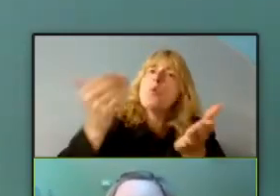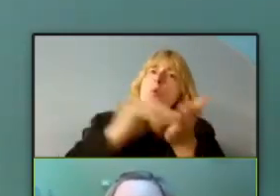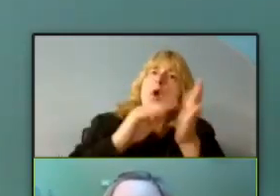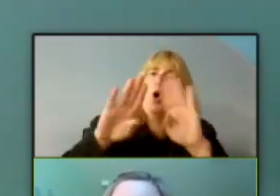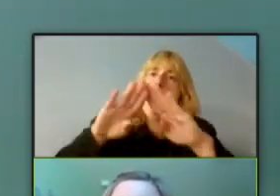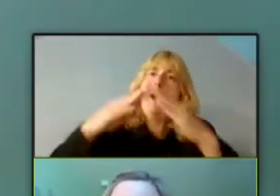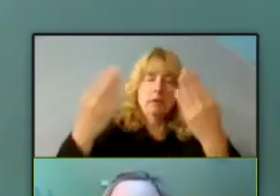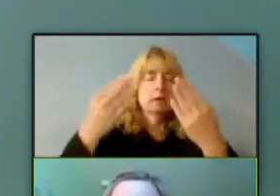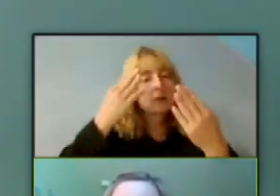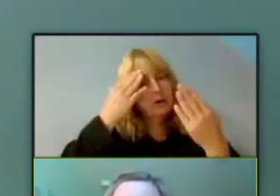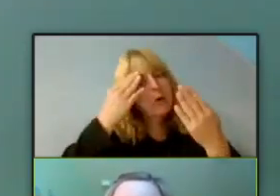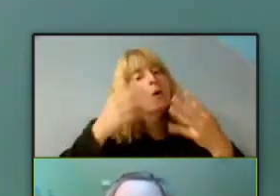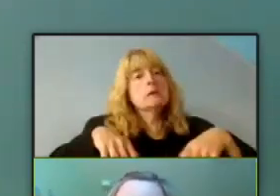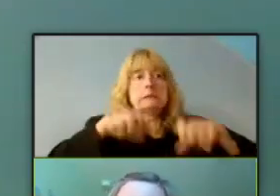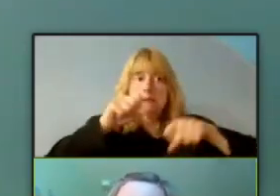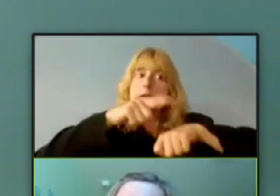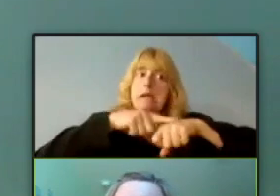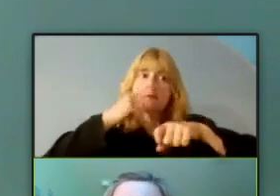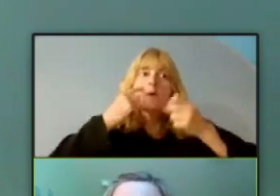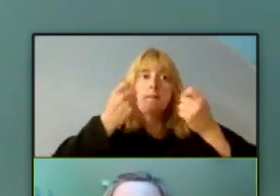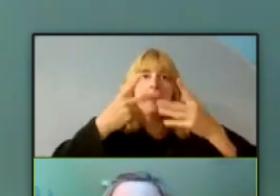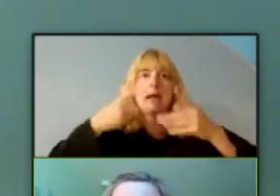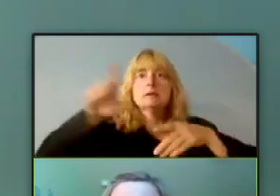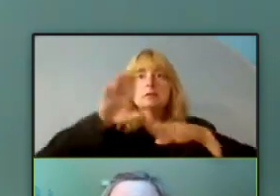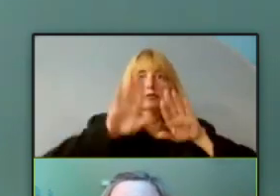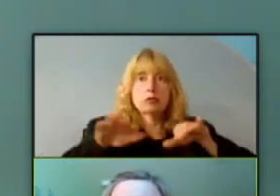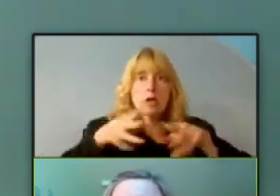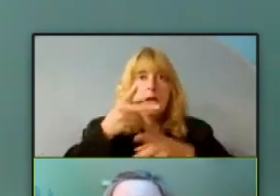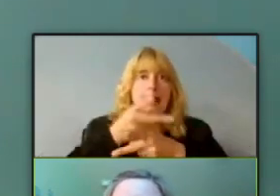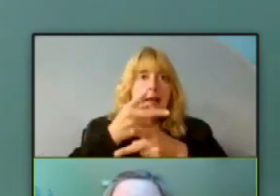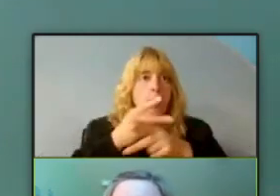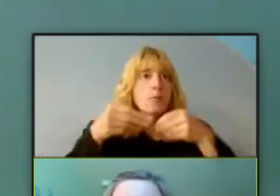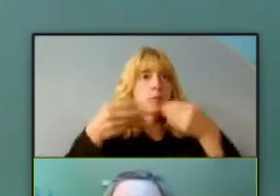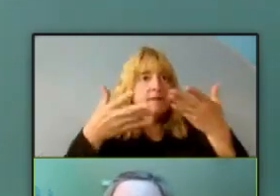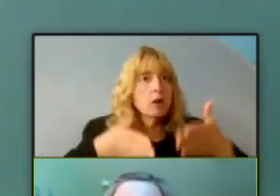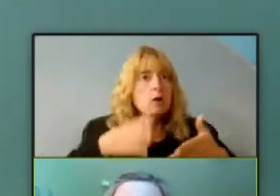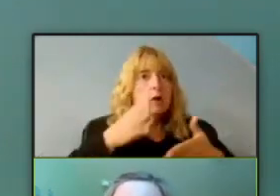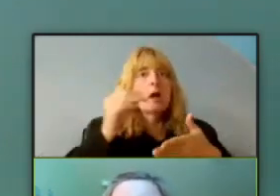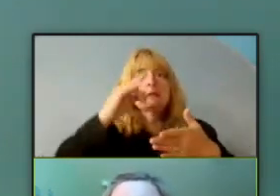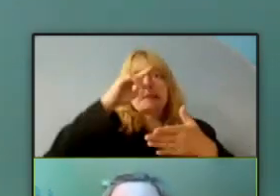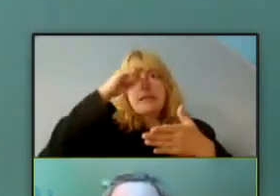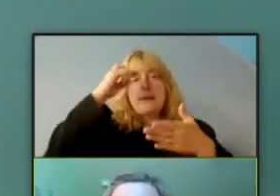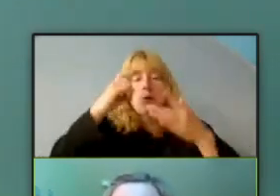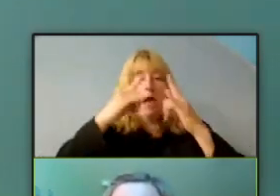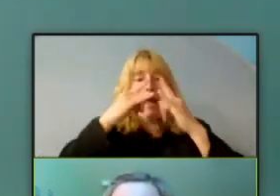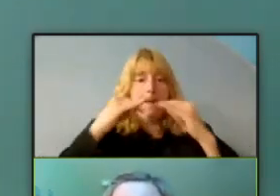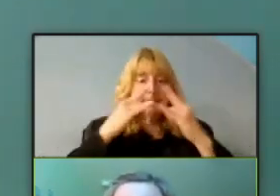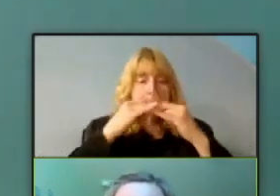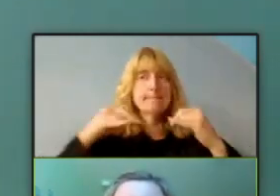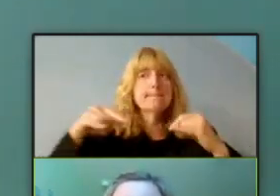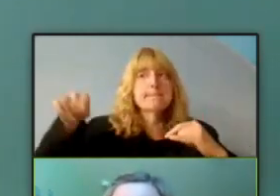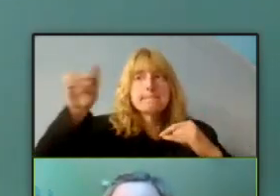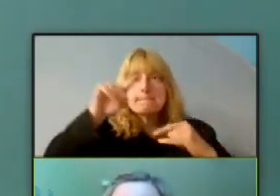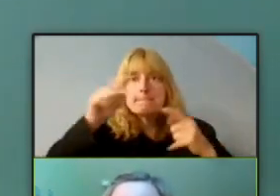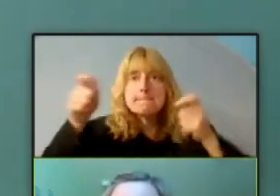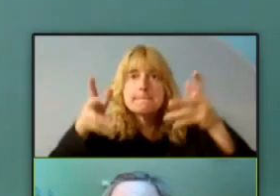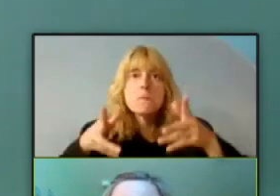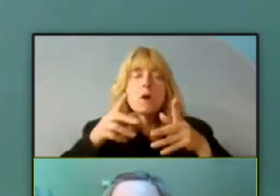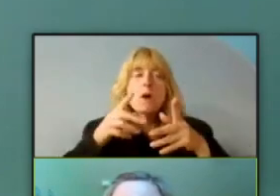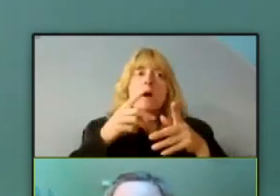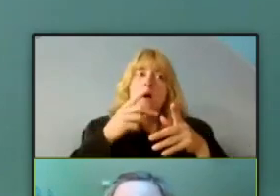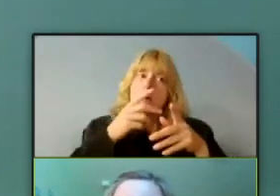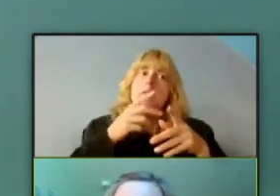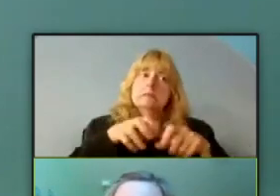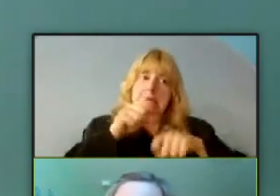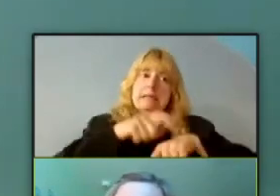time for many of our childcare providers and summer camp operators to reopen. Hearing from families in their community that they're